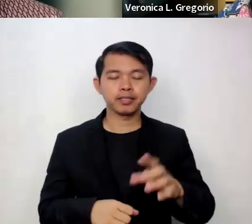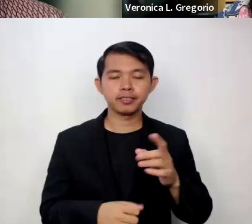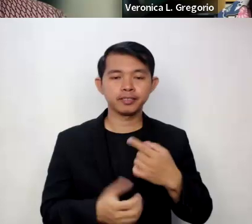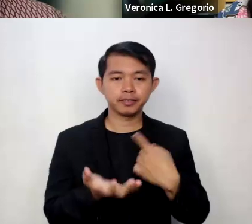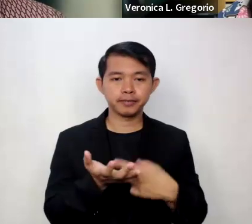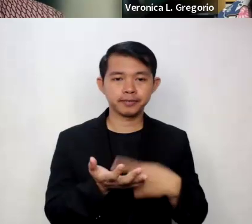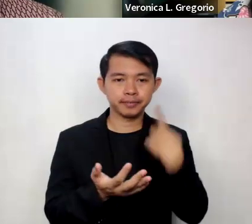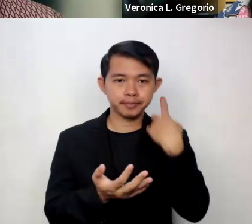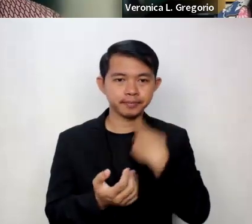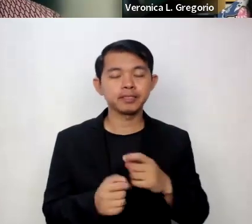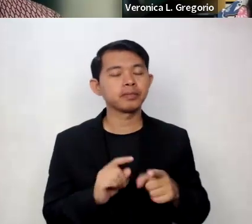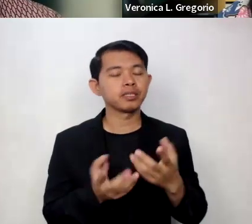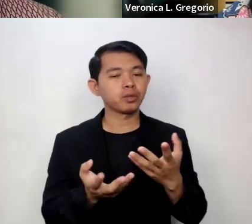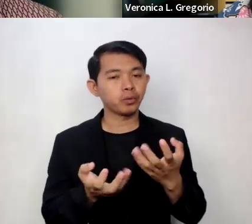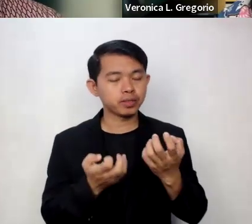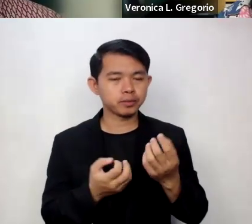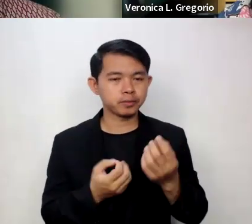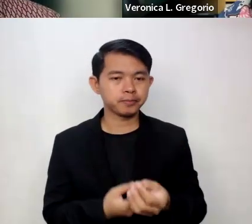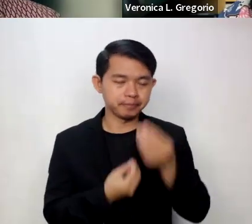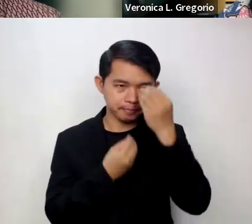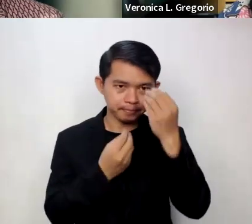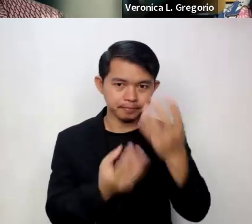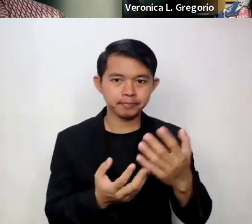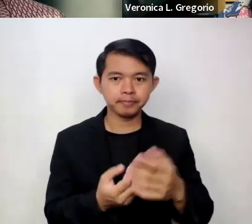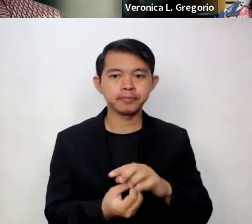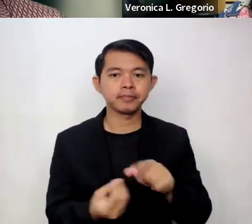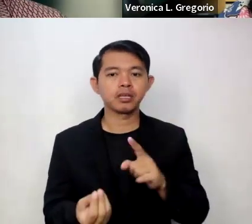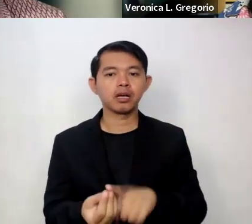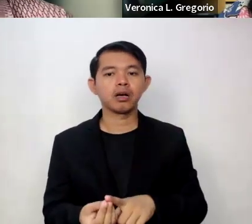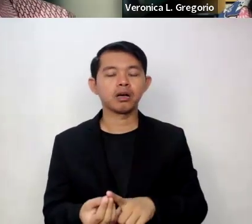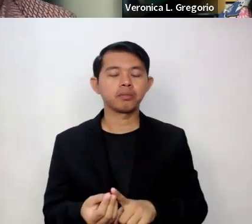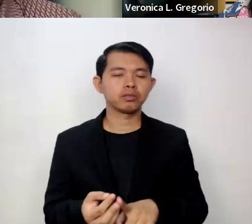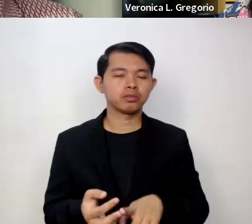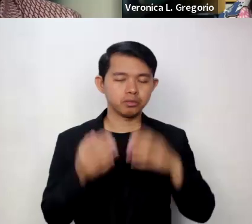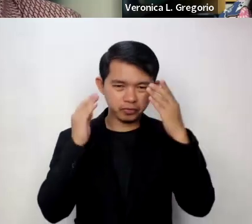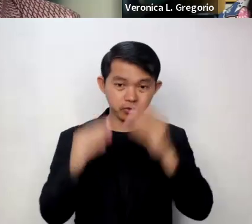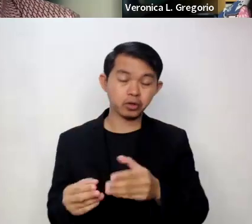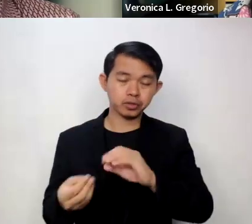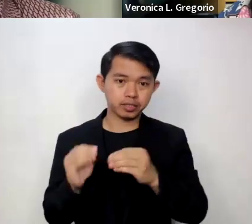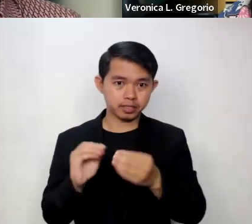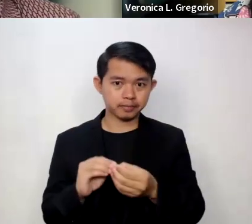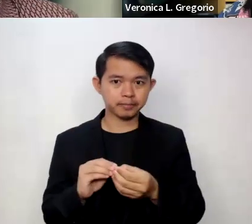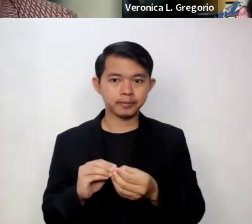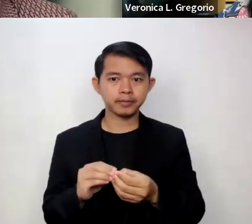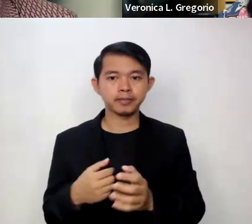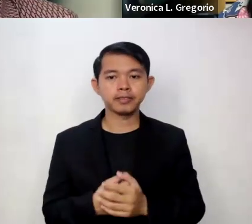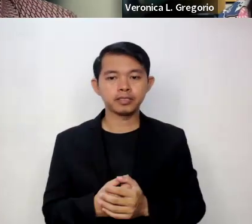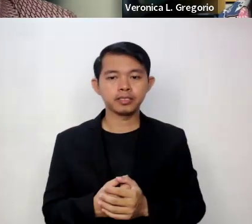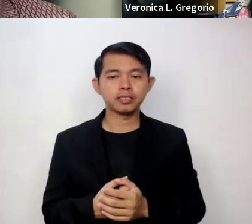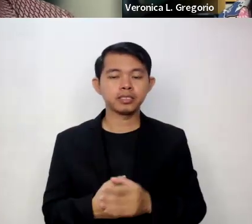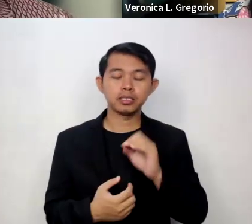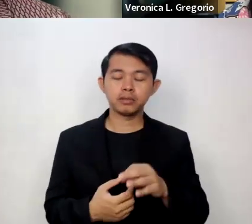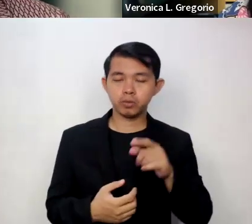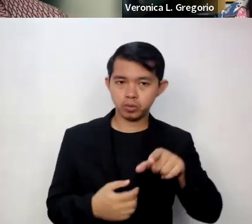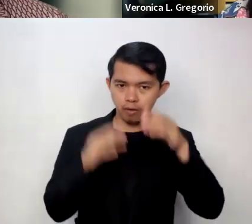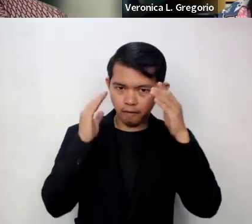to re-echo yung obsession with the numbers. And of course, when you obsess with the numbers, it